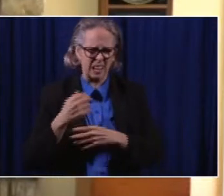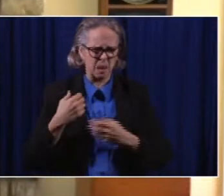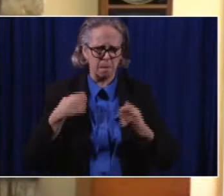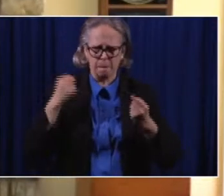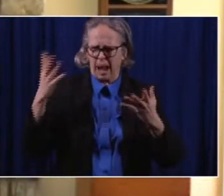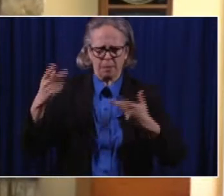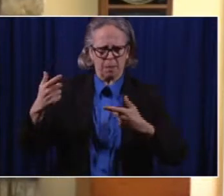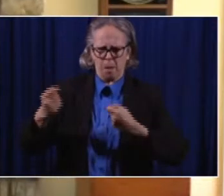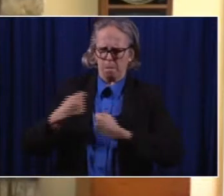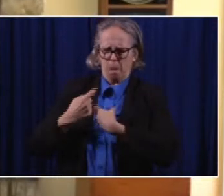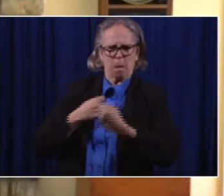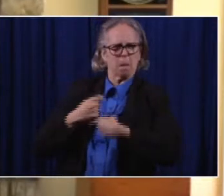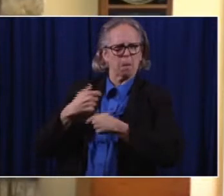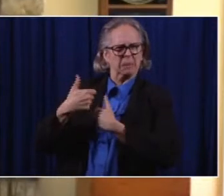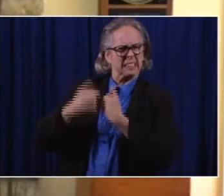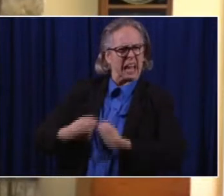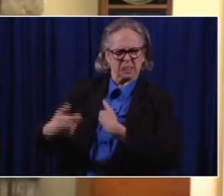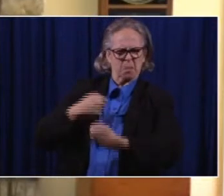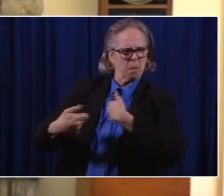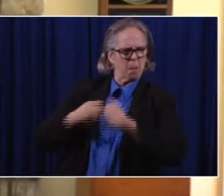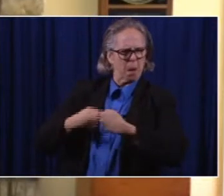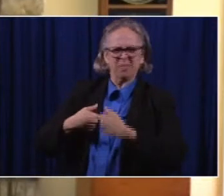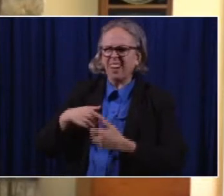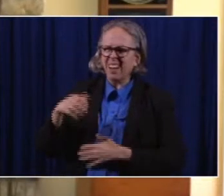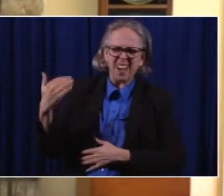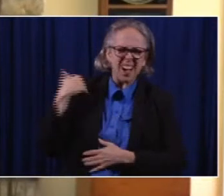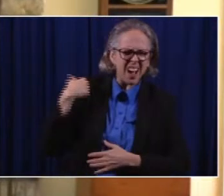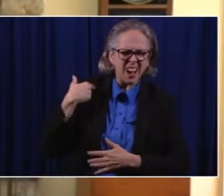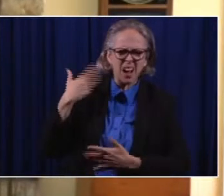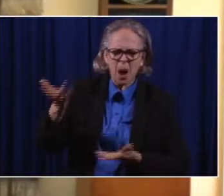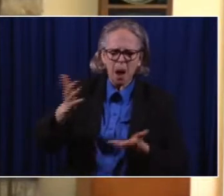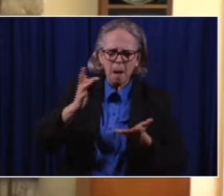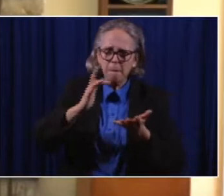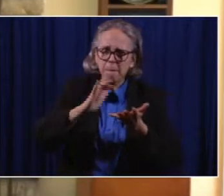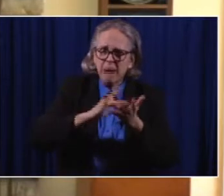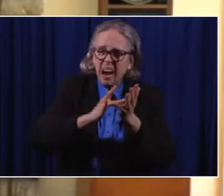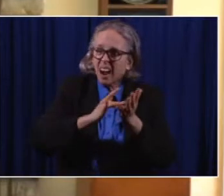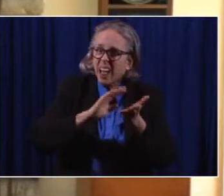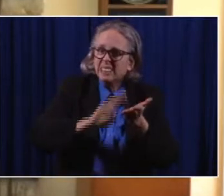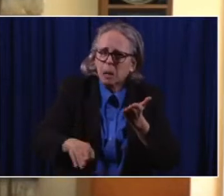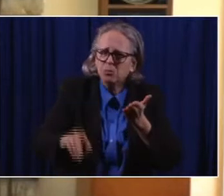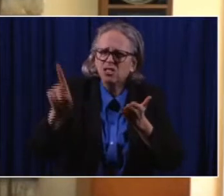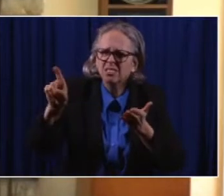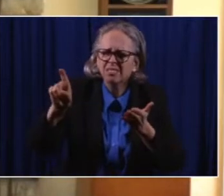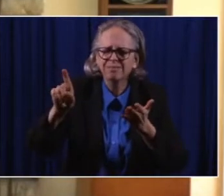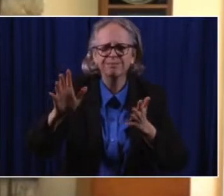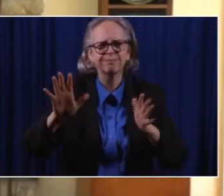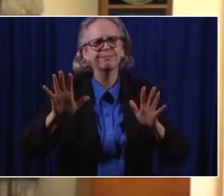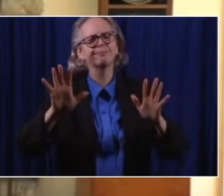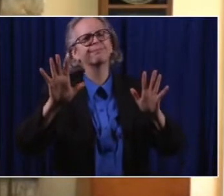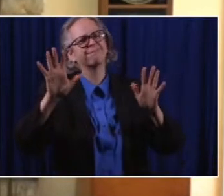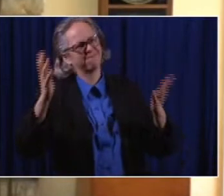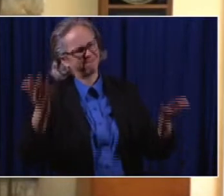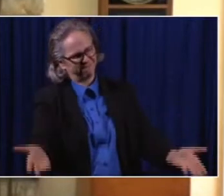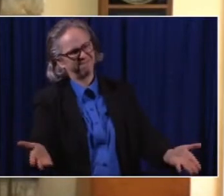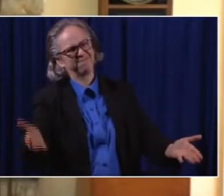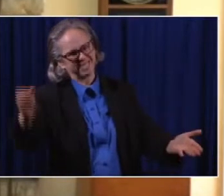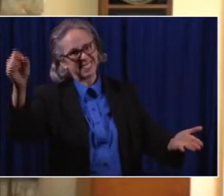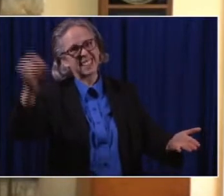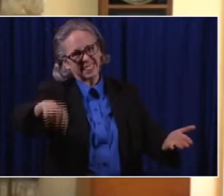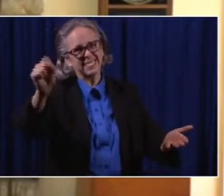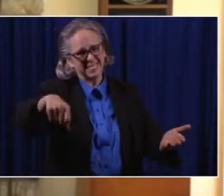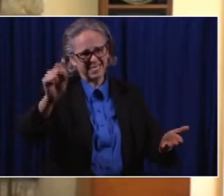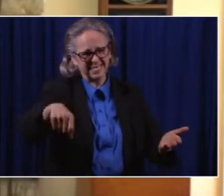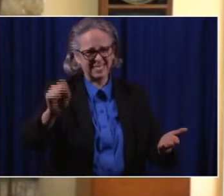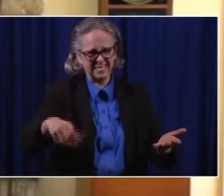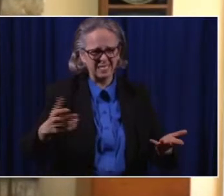or is there exception for medical exceptions? Well, certainly. Every mask order that we put out has medical